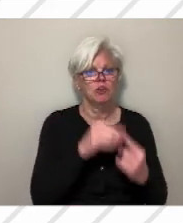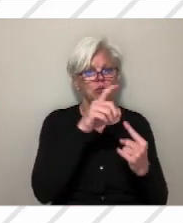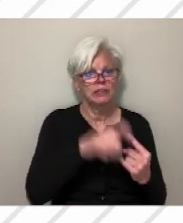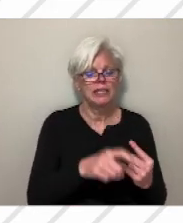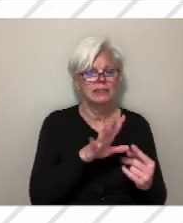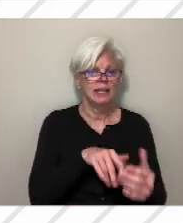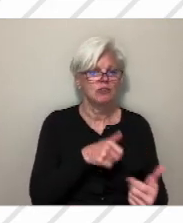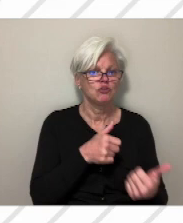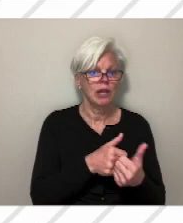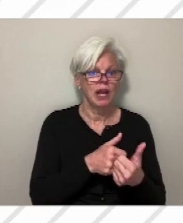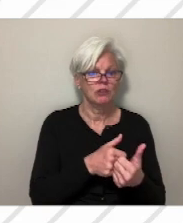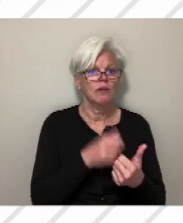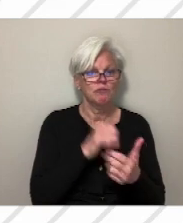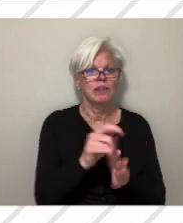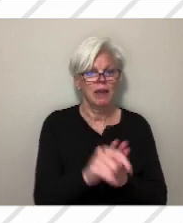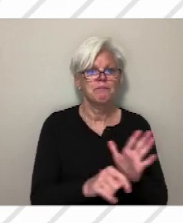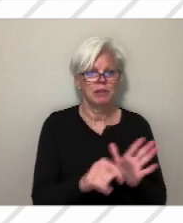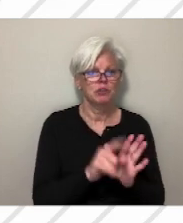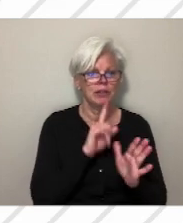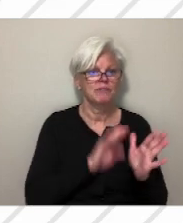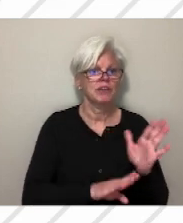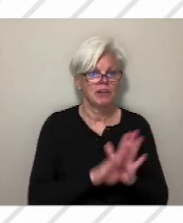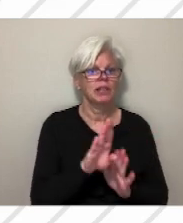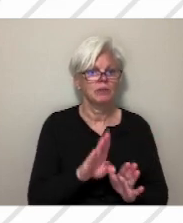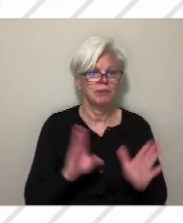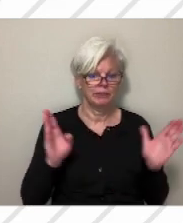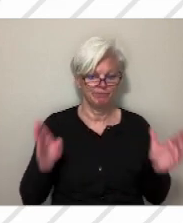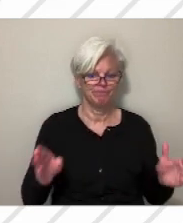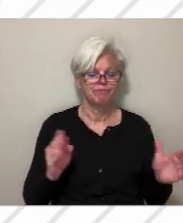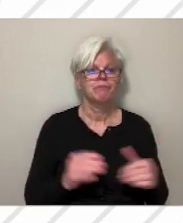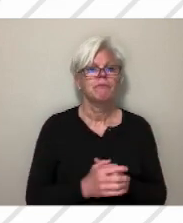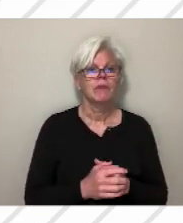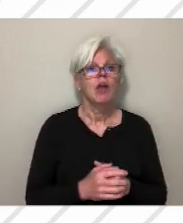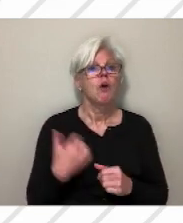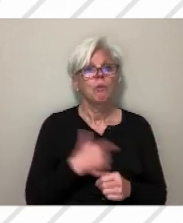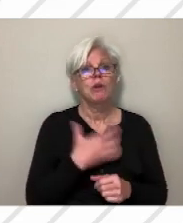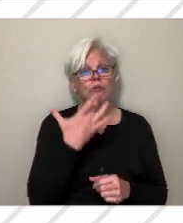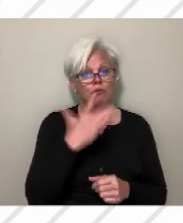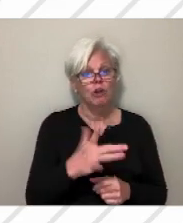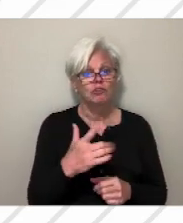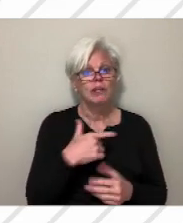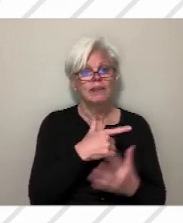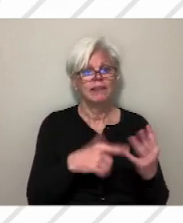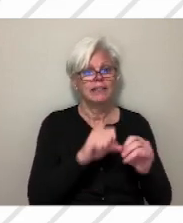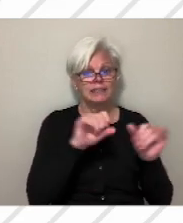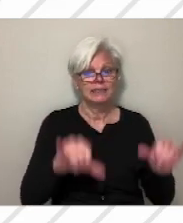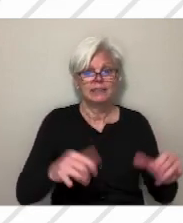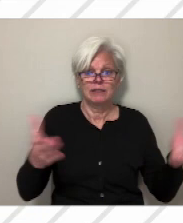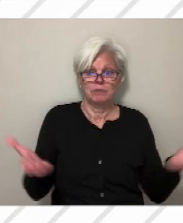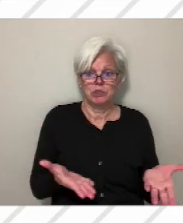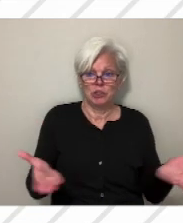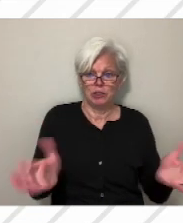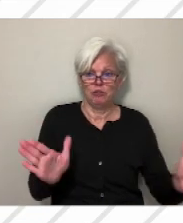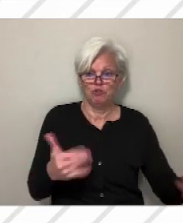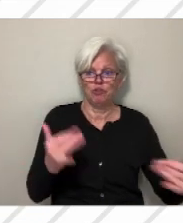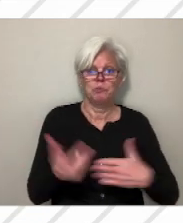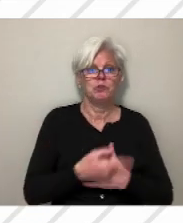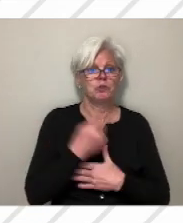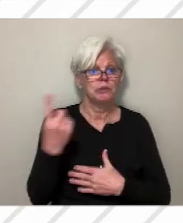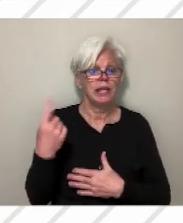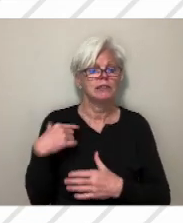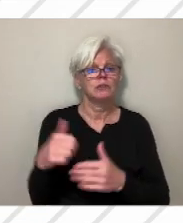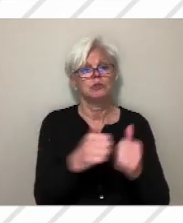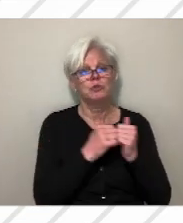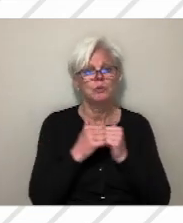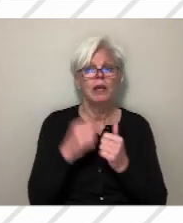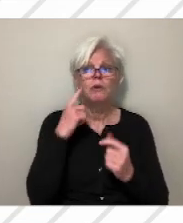this period of development. And we're fortunate that we have these systems represented in the room today, so we can come together to think about